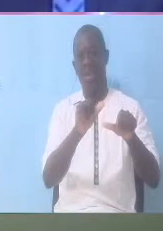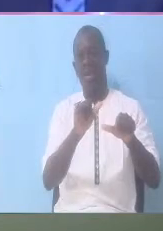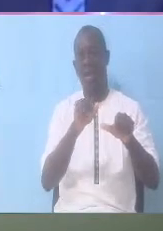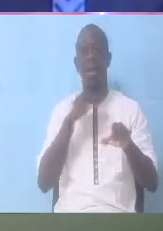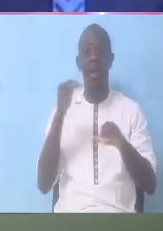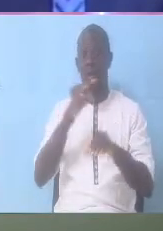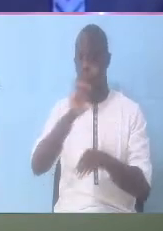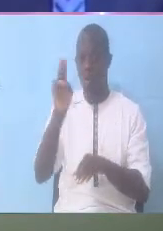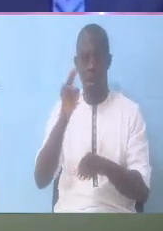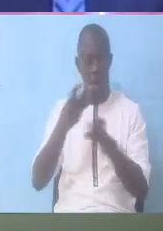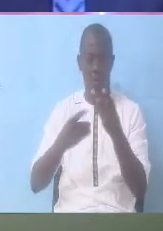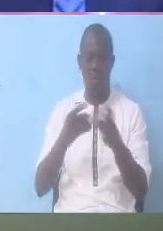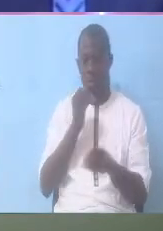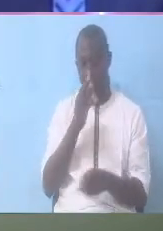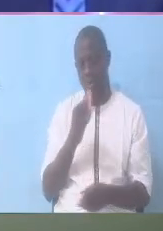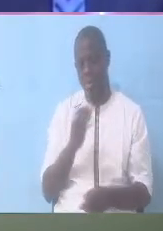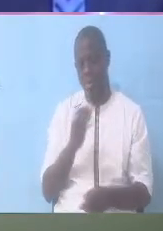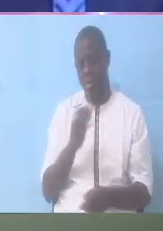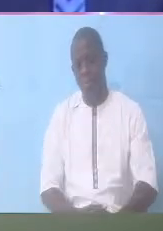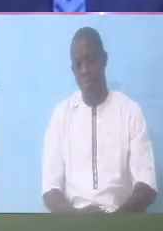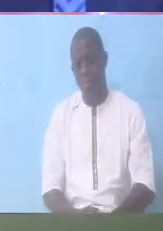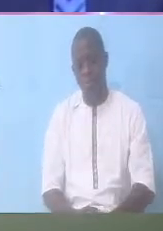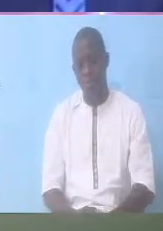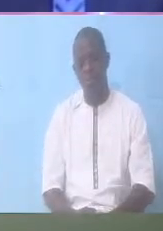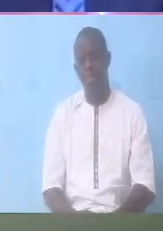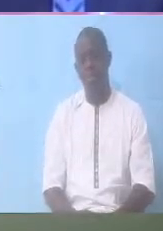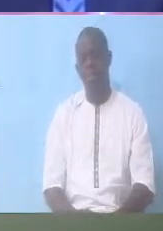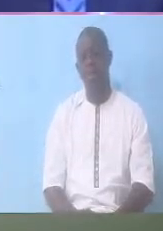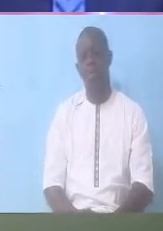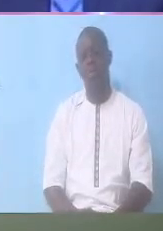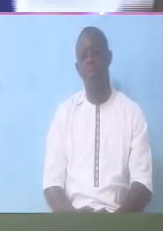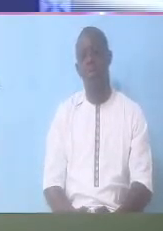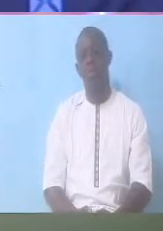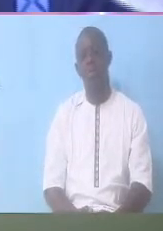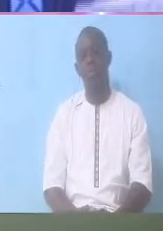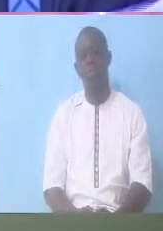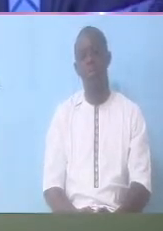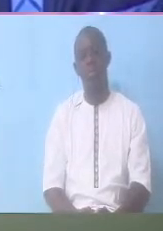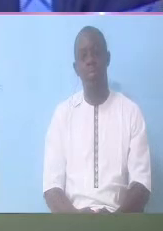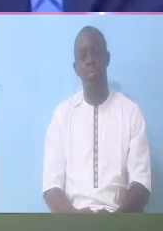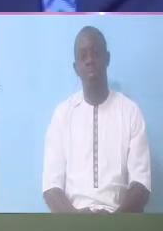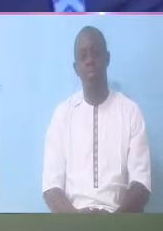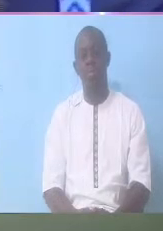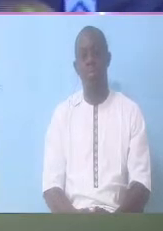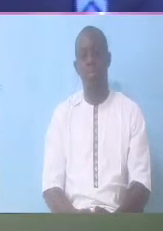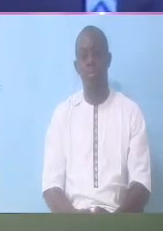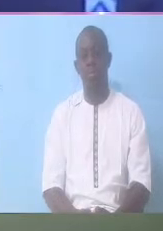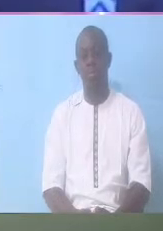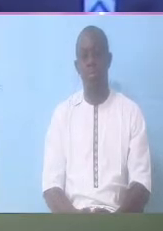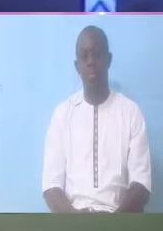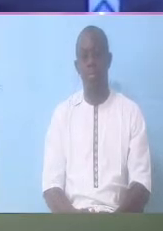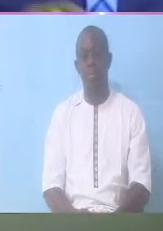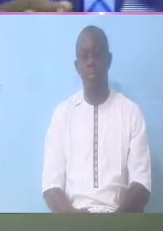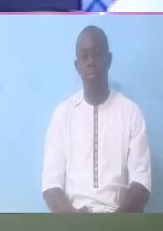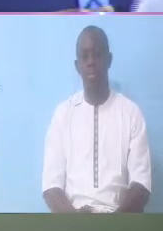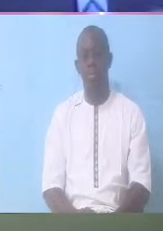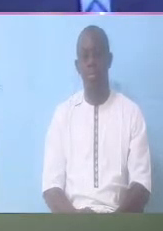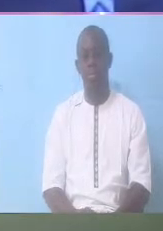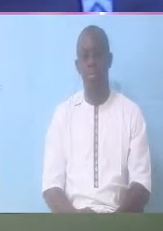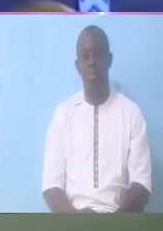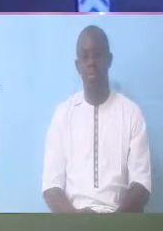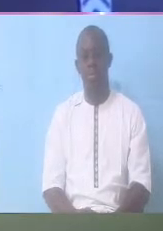mansakunda boy ndi membe siring woto wo mari ning kuna takiala alawo fero lukono wo dalilo le